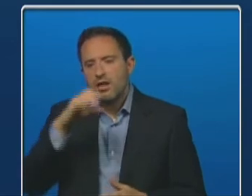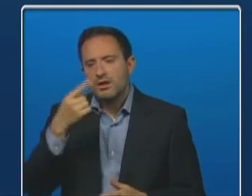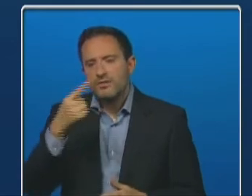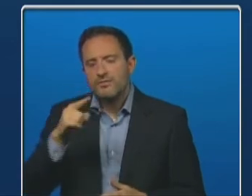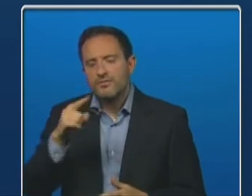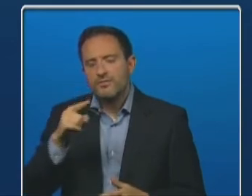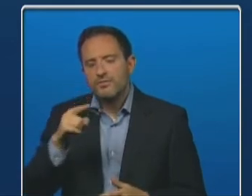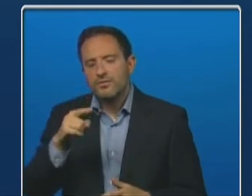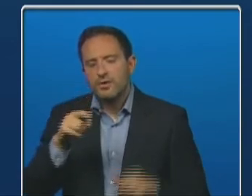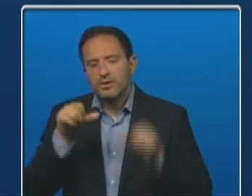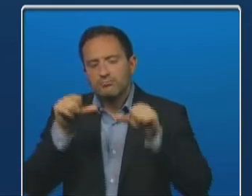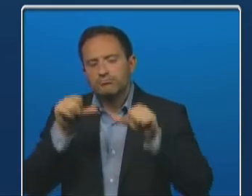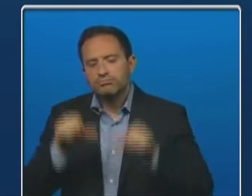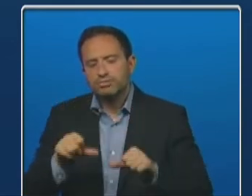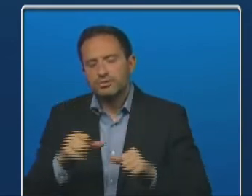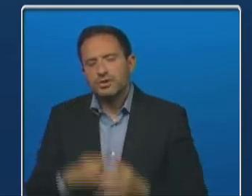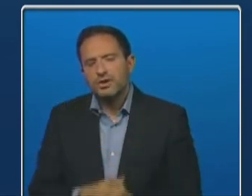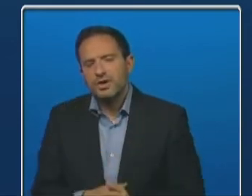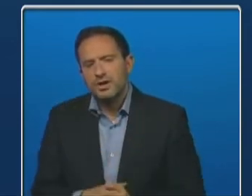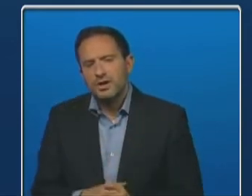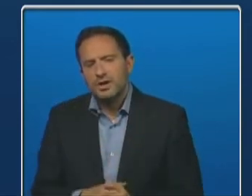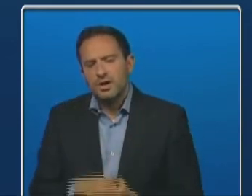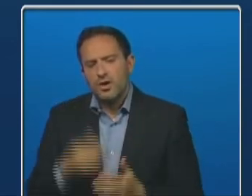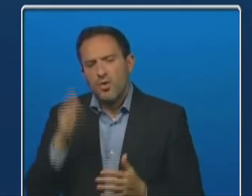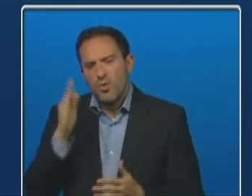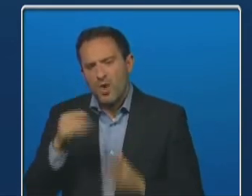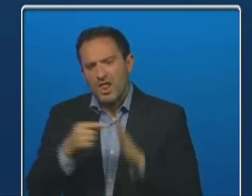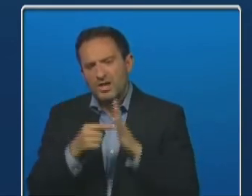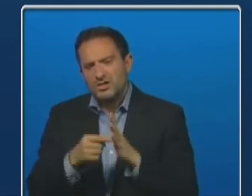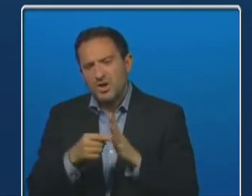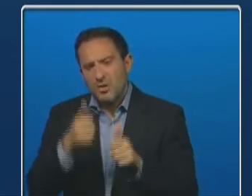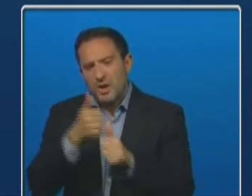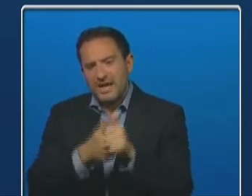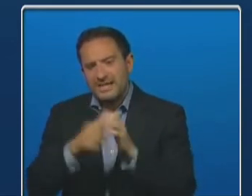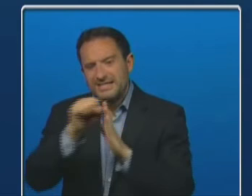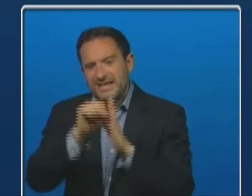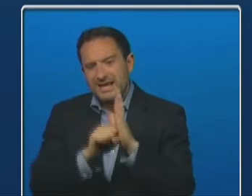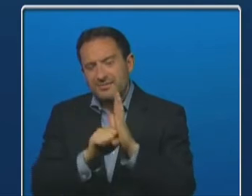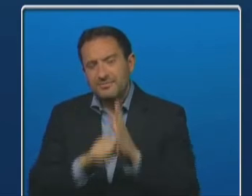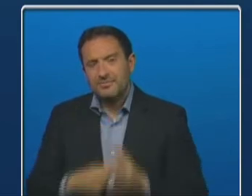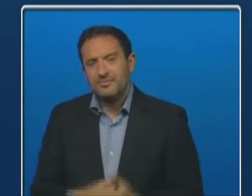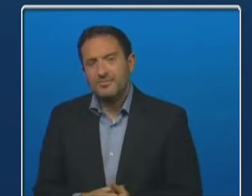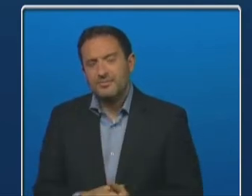specifics in terms of all of that state by state.